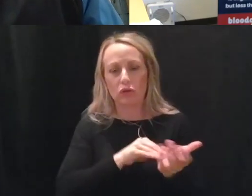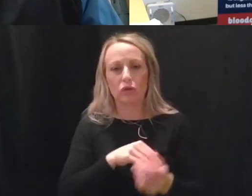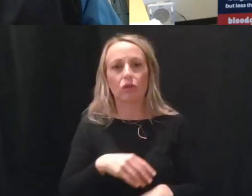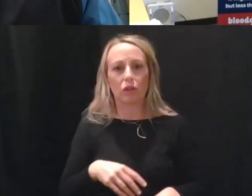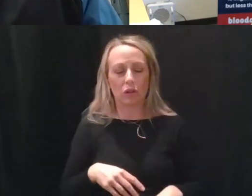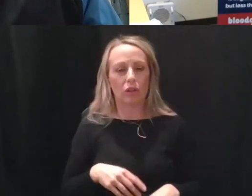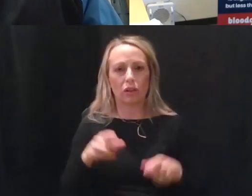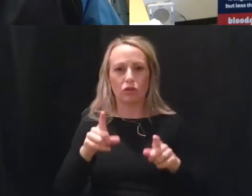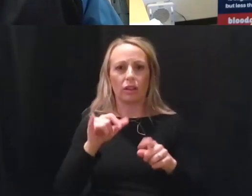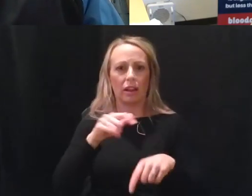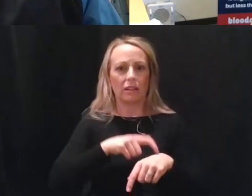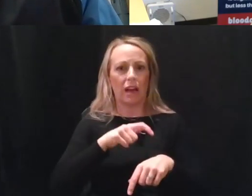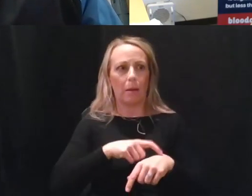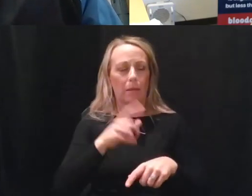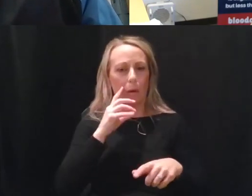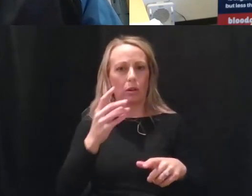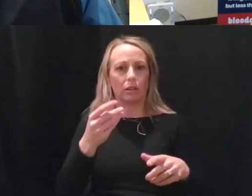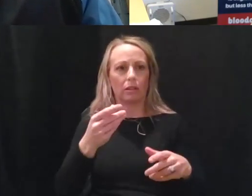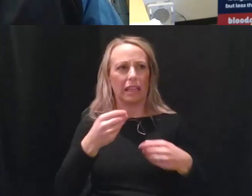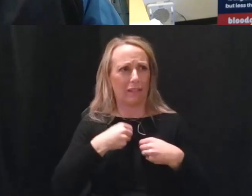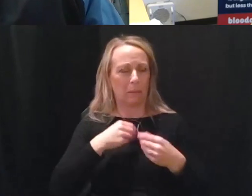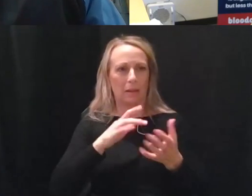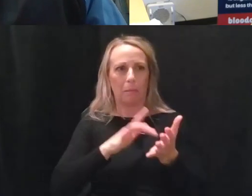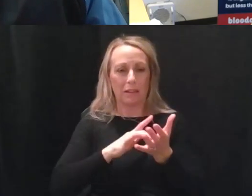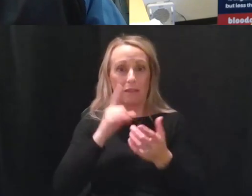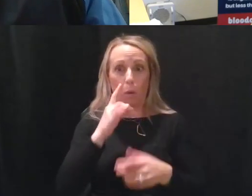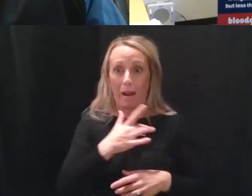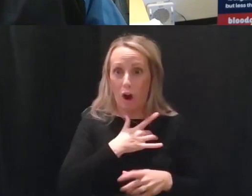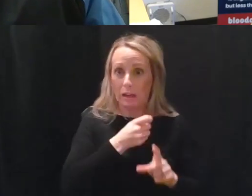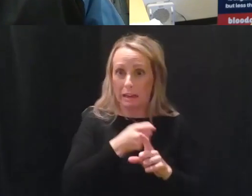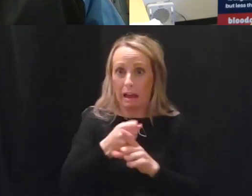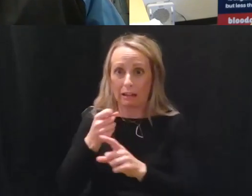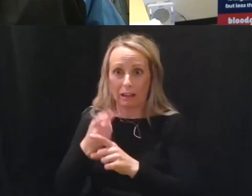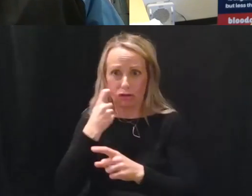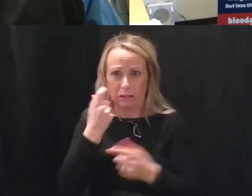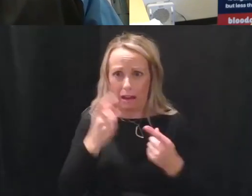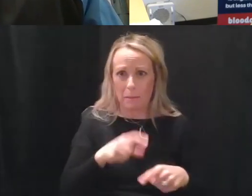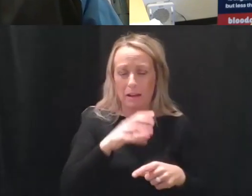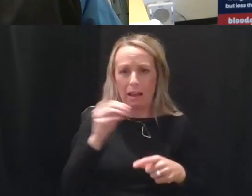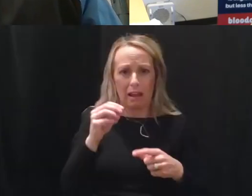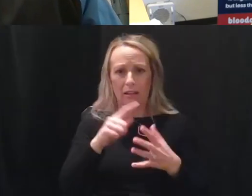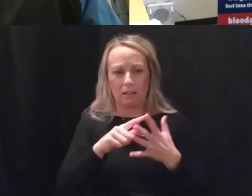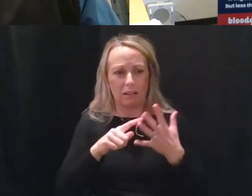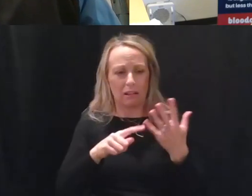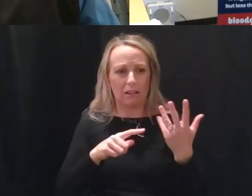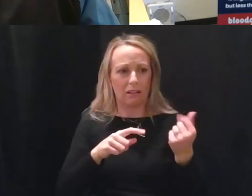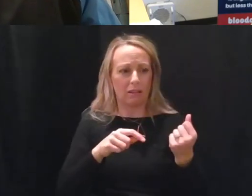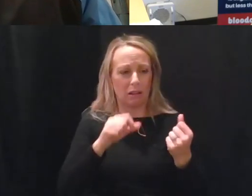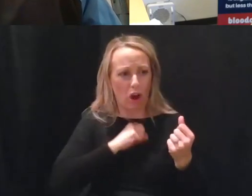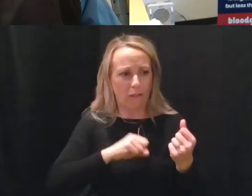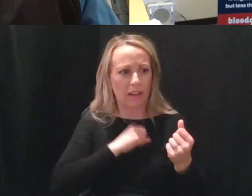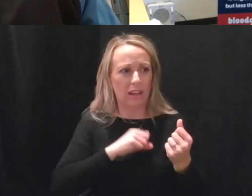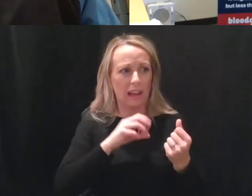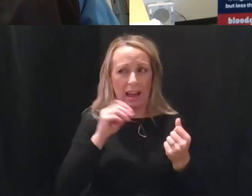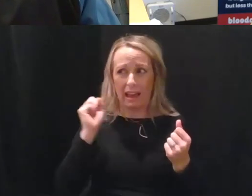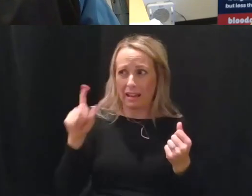at the time they were giving me medicines for my heart and help with the coughing and stuff. So I just looked over and says, "Hey, am I going to be okay?" And his